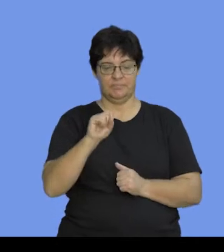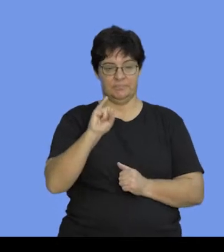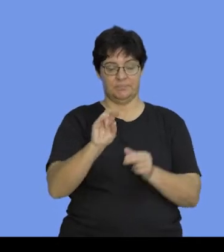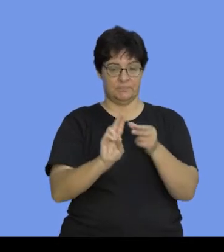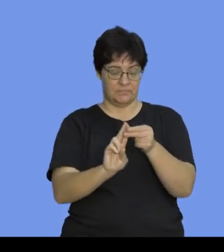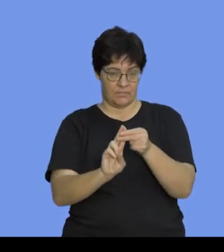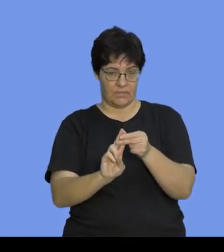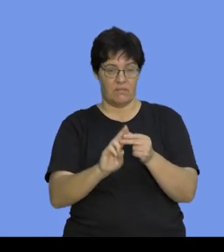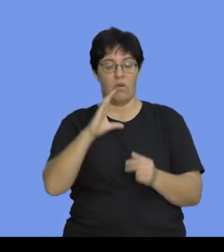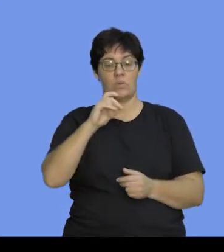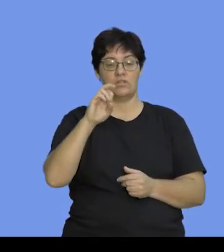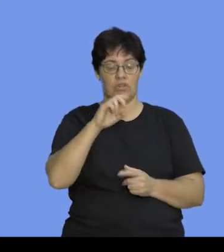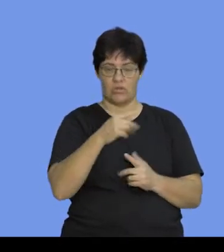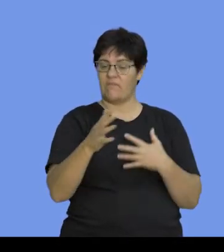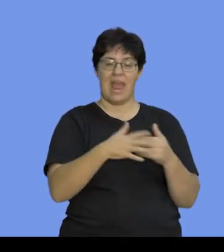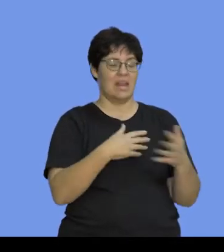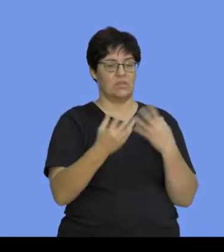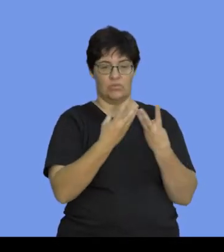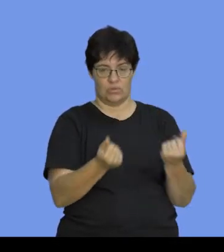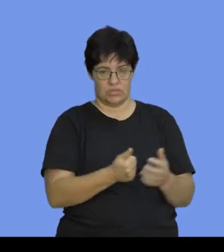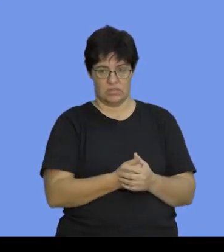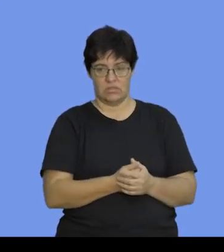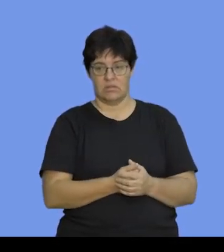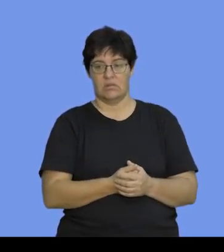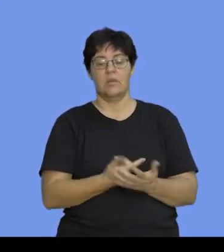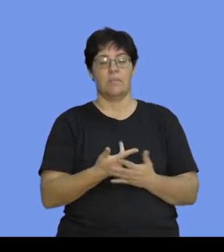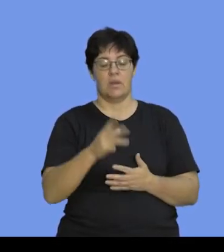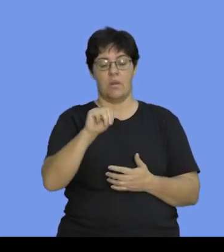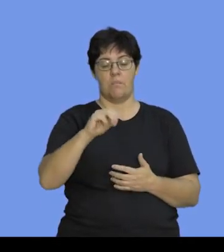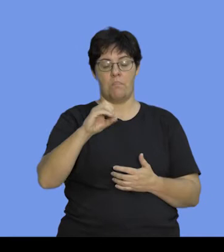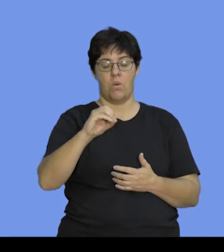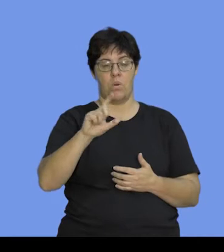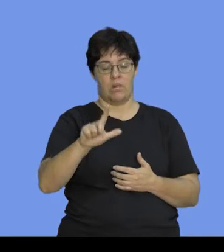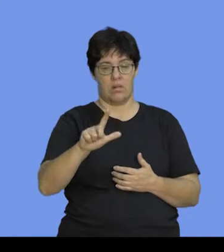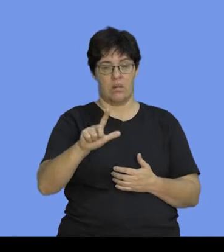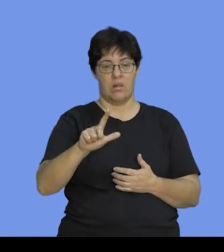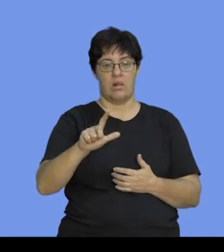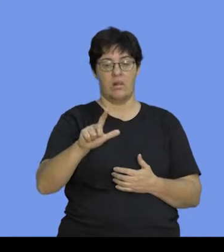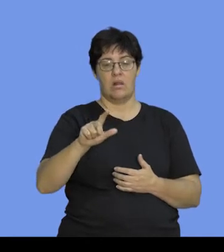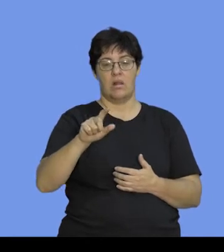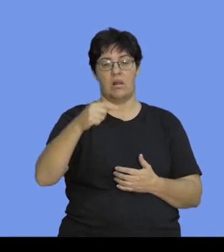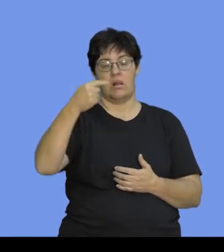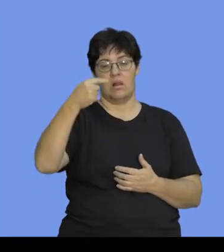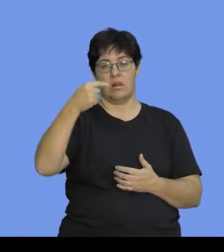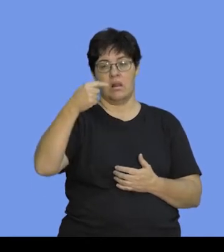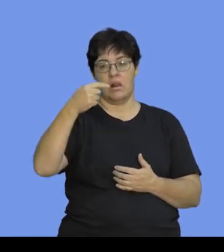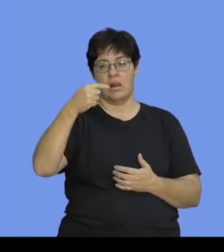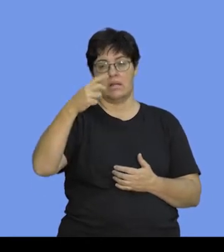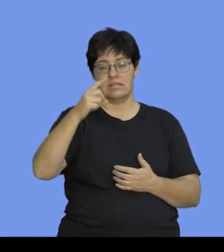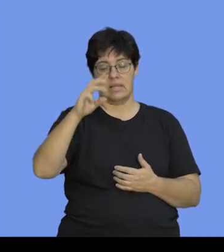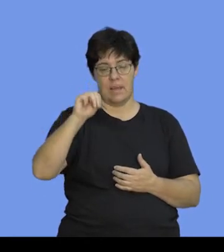SI unit of concentration of any solution will be in mole per cubic